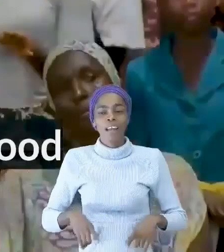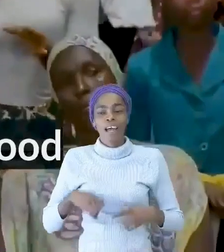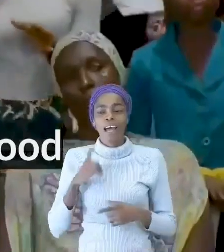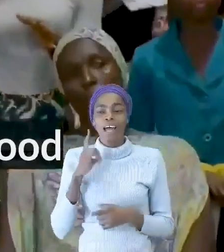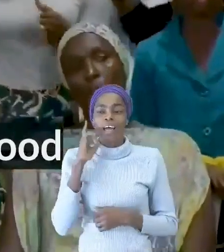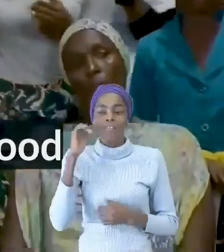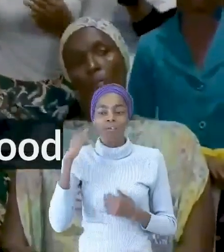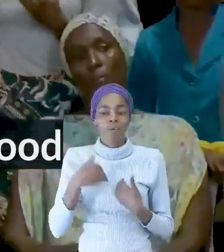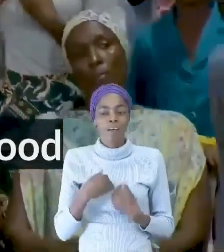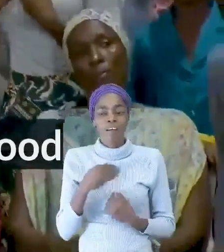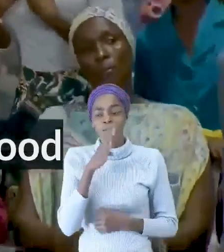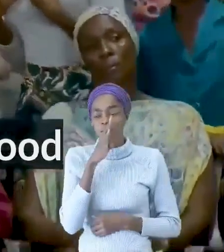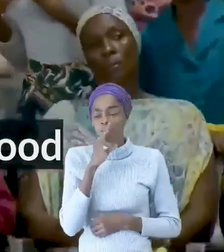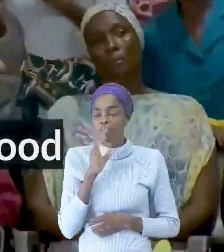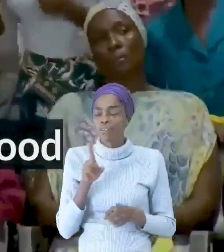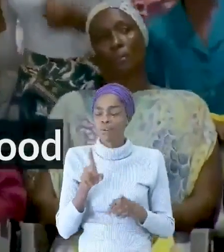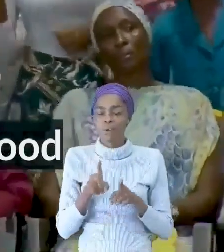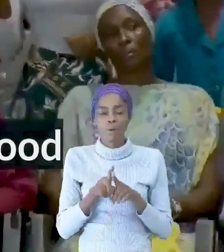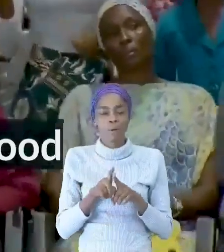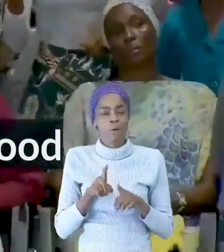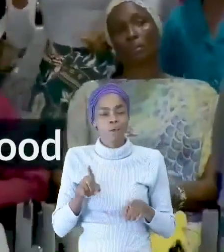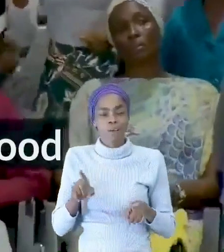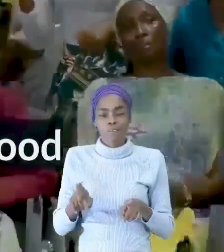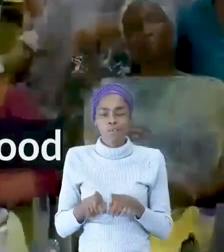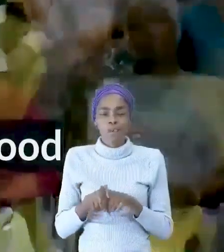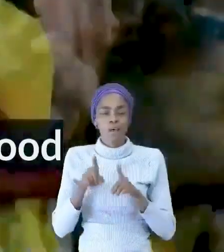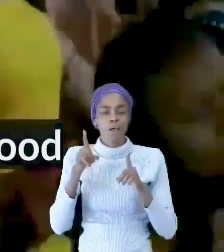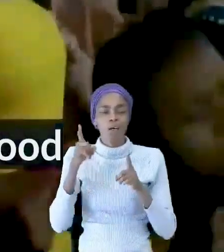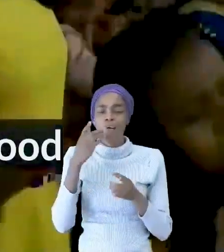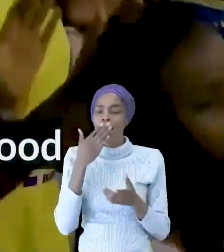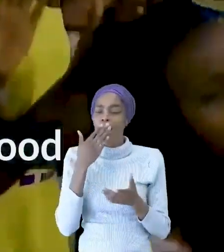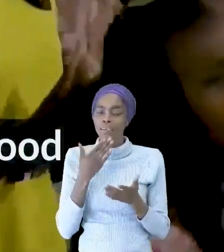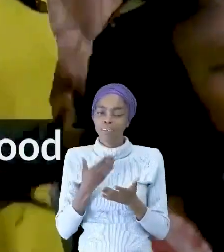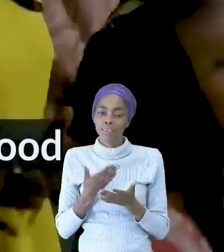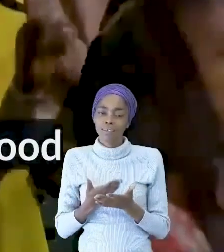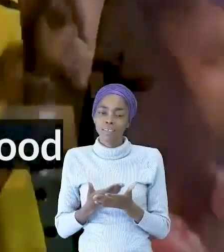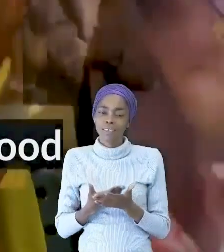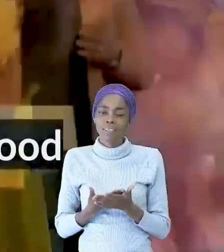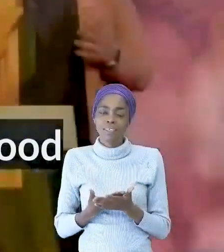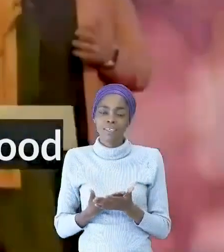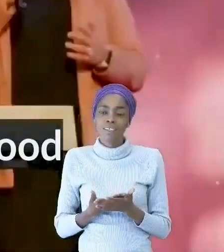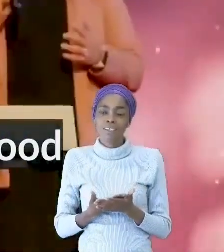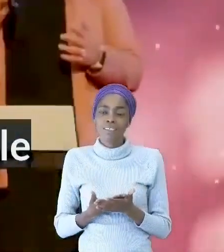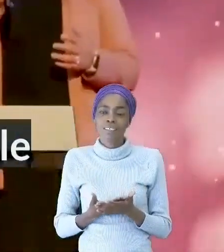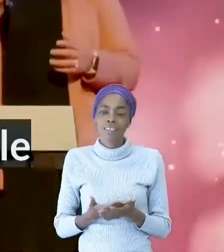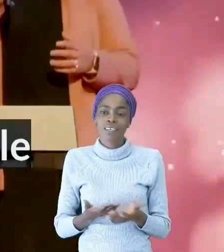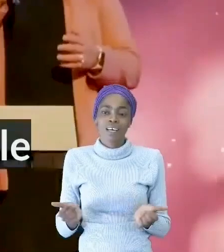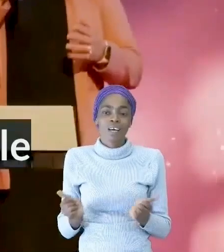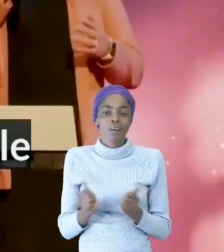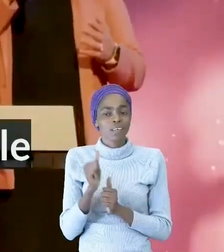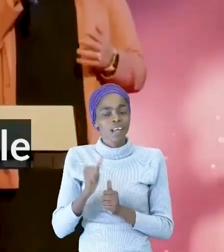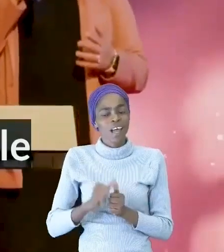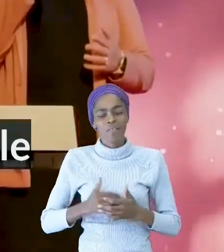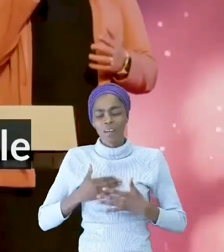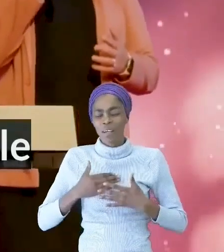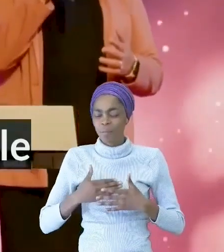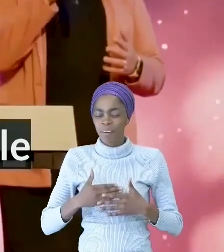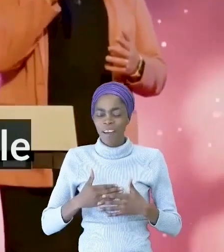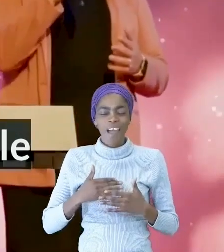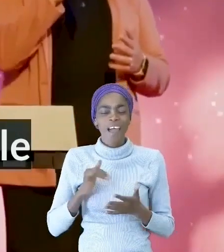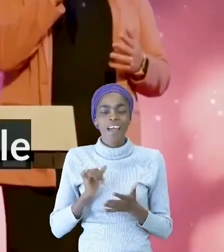all my life, you have been so, so good. With every breath, with